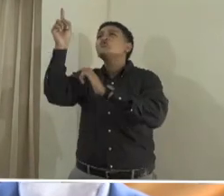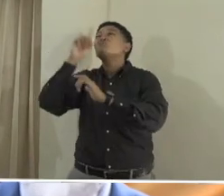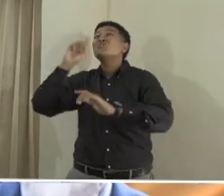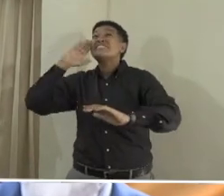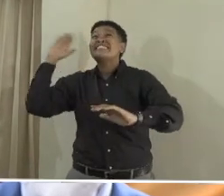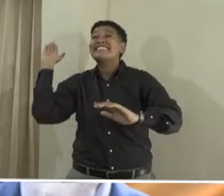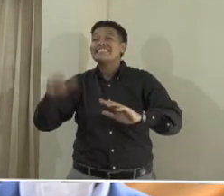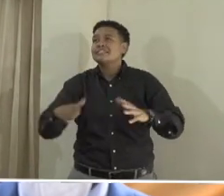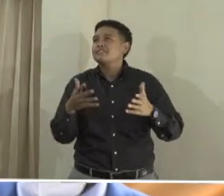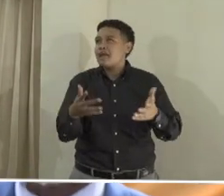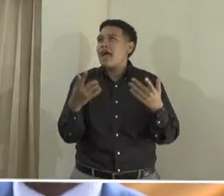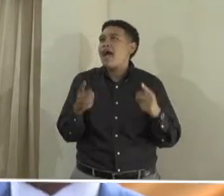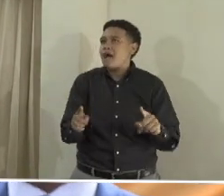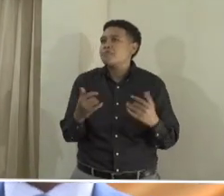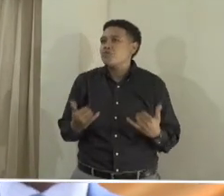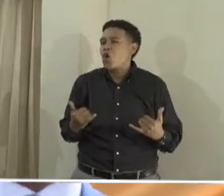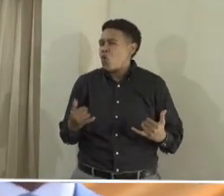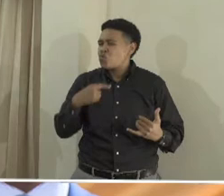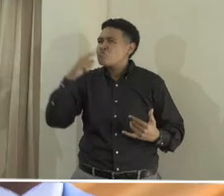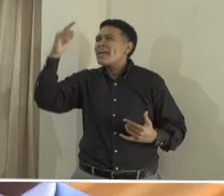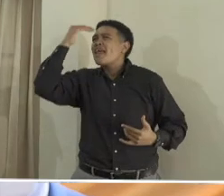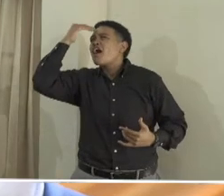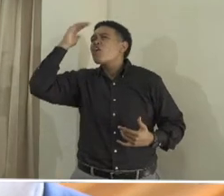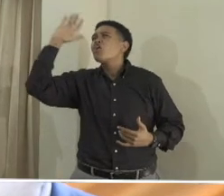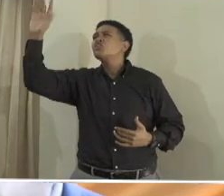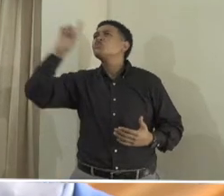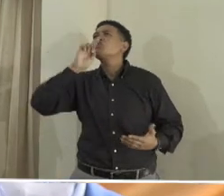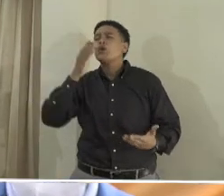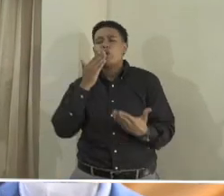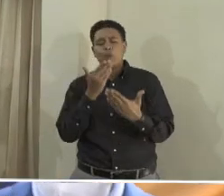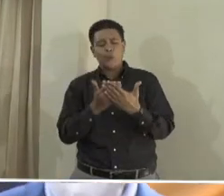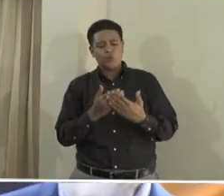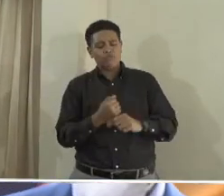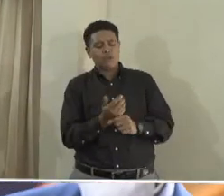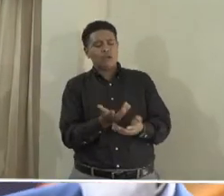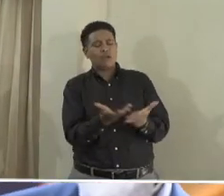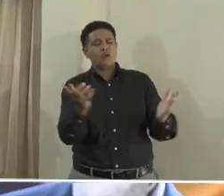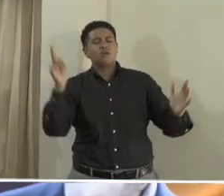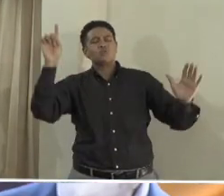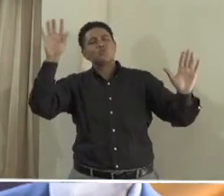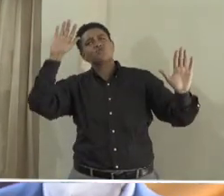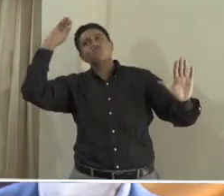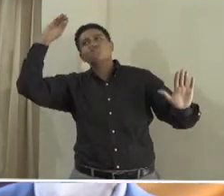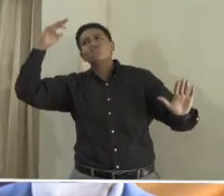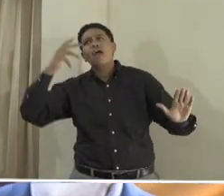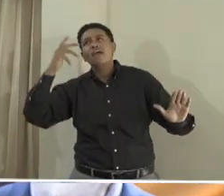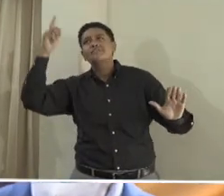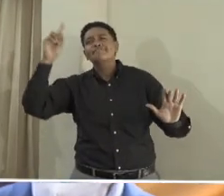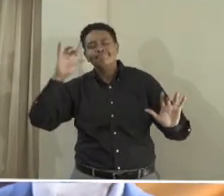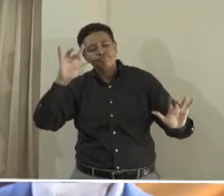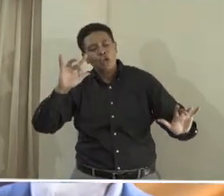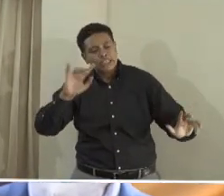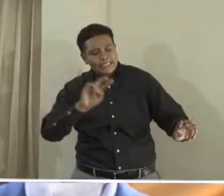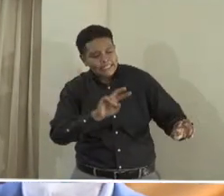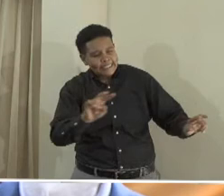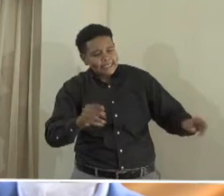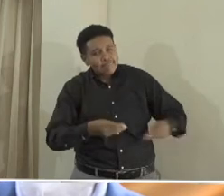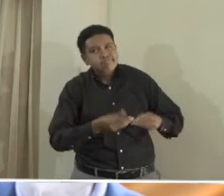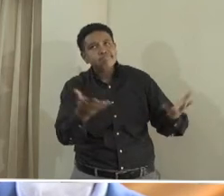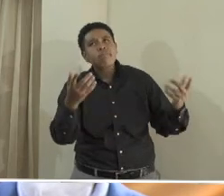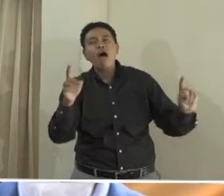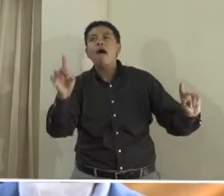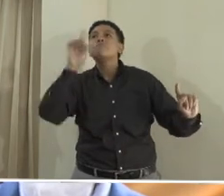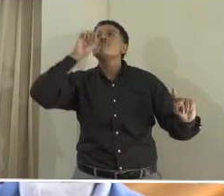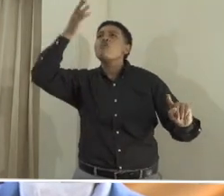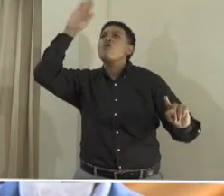this occasion, to acknowledge your goodness, your grace, and your mercy. Lord,